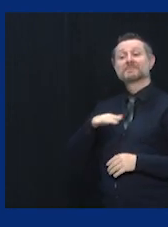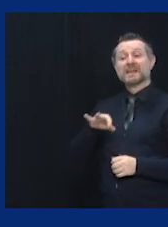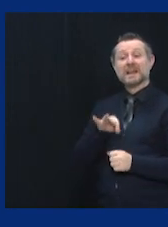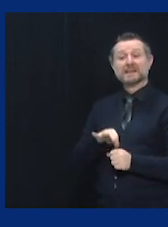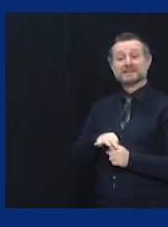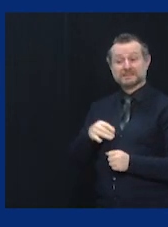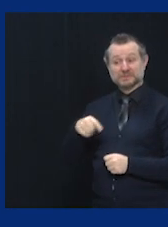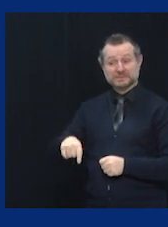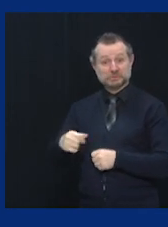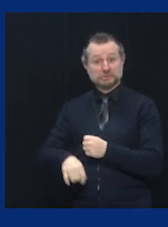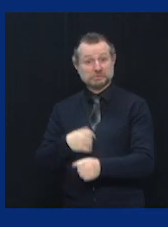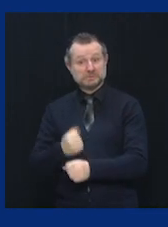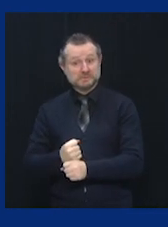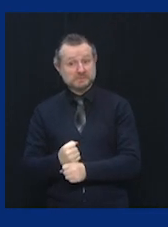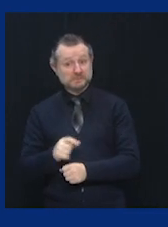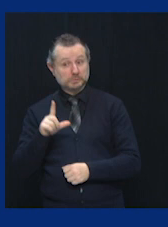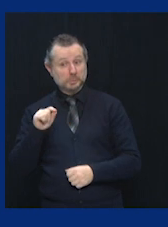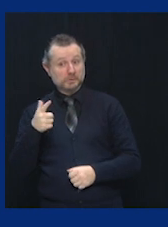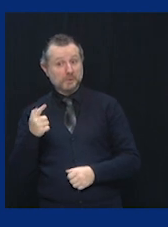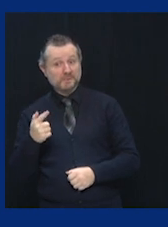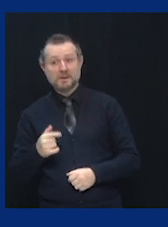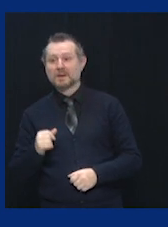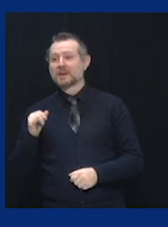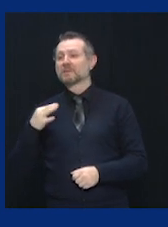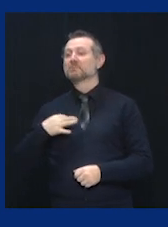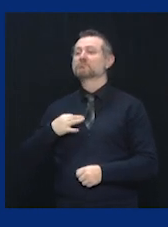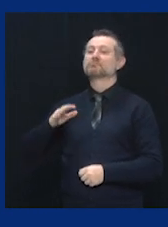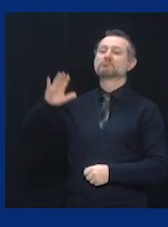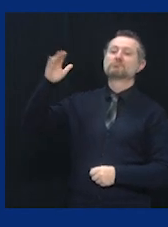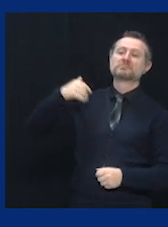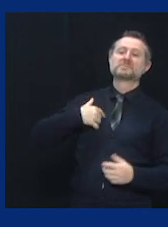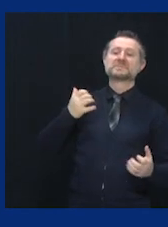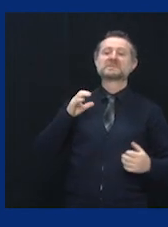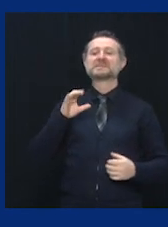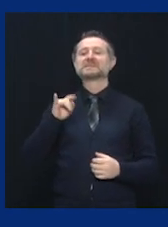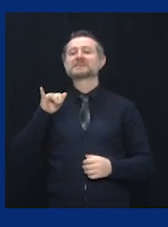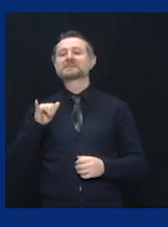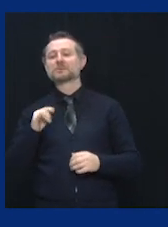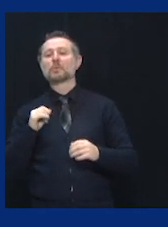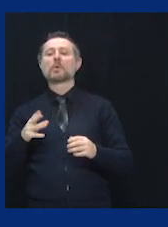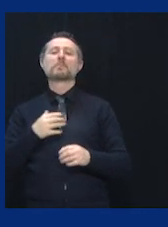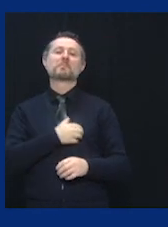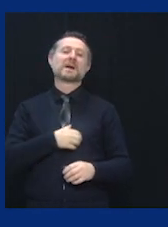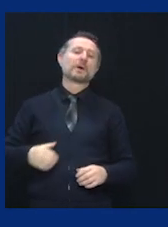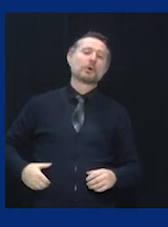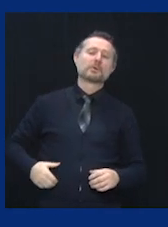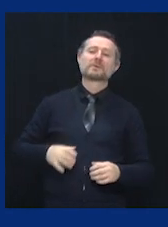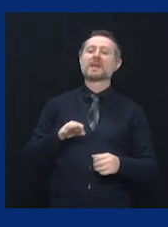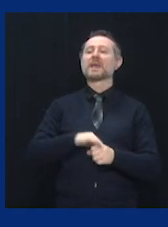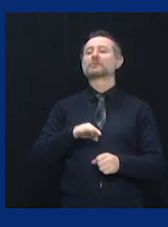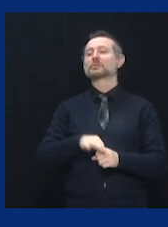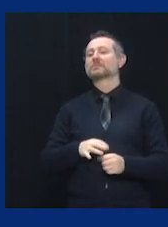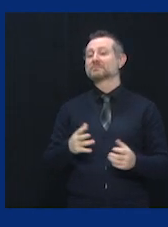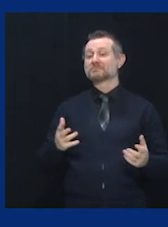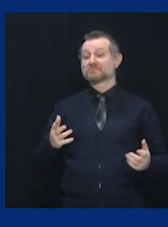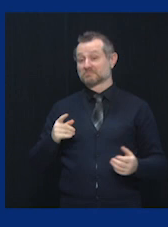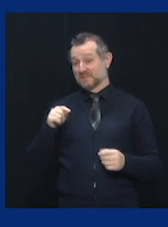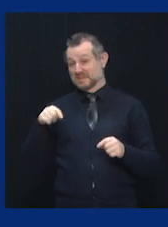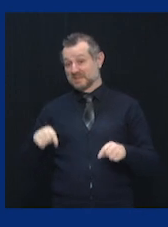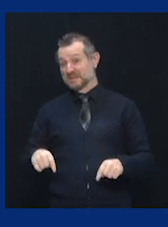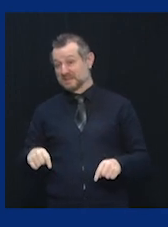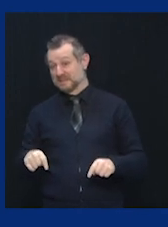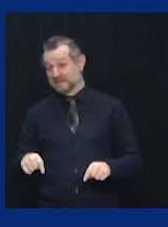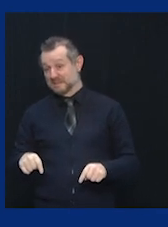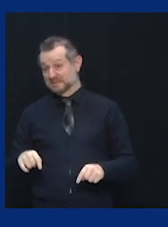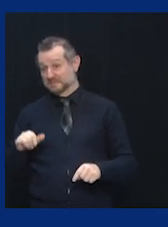running for a city position, if there's a mayoral election, this is a topic